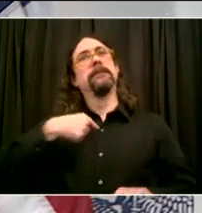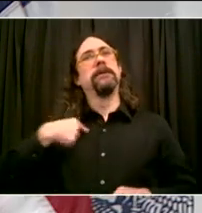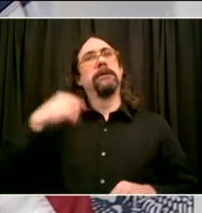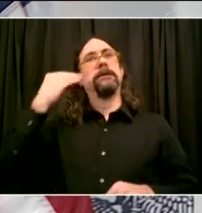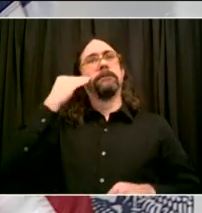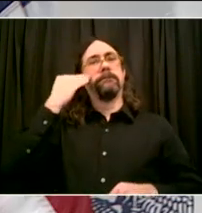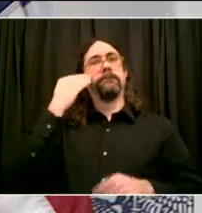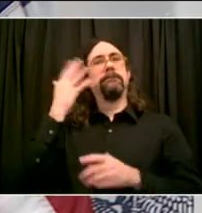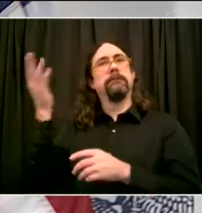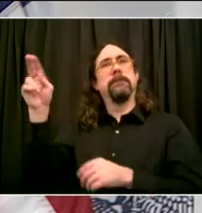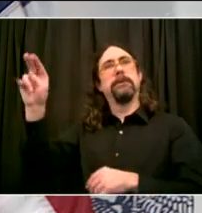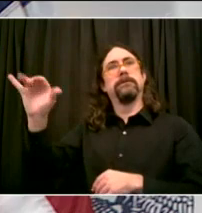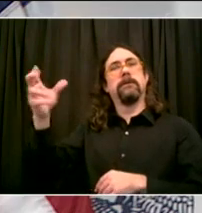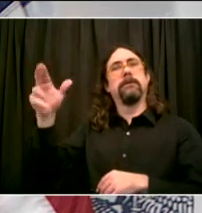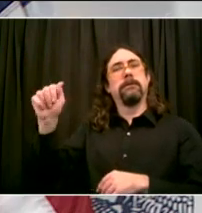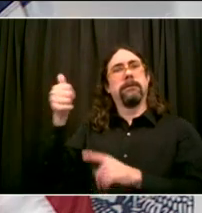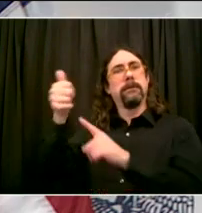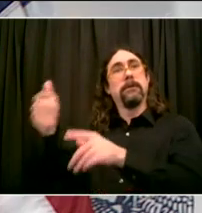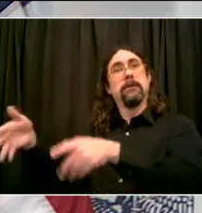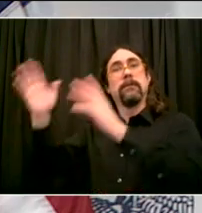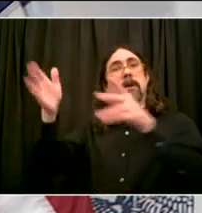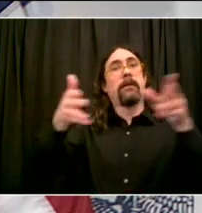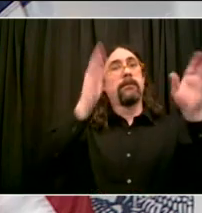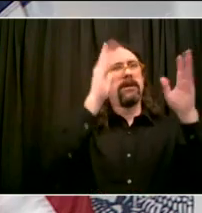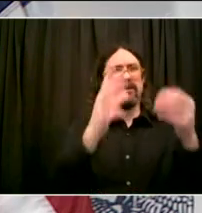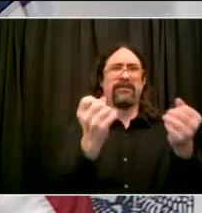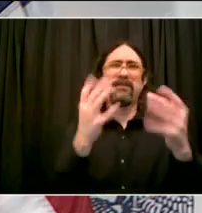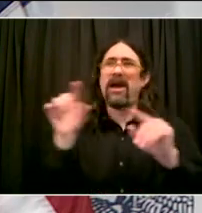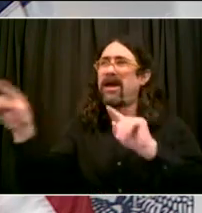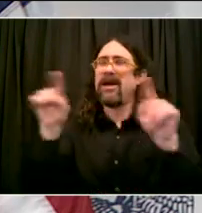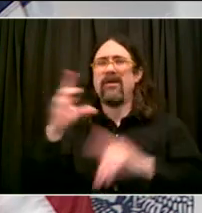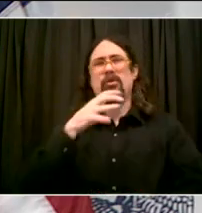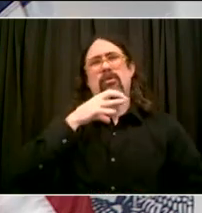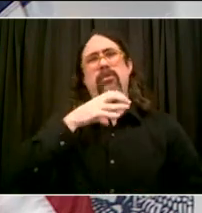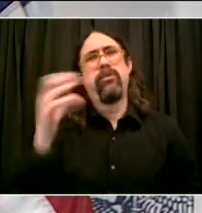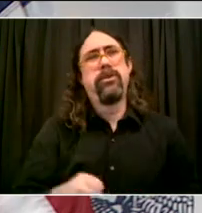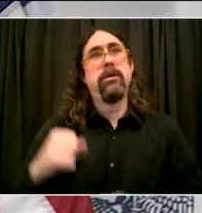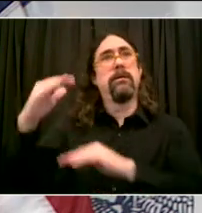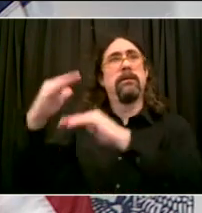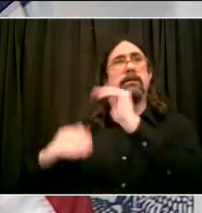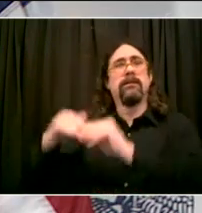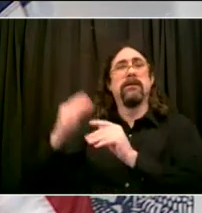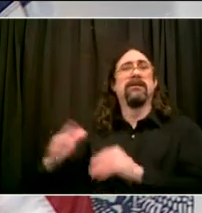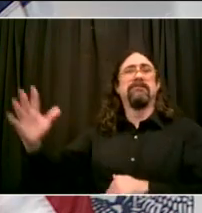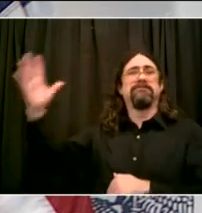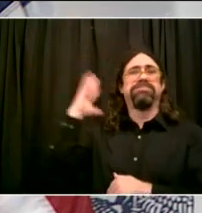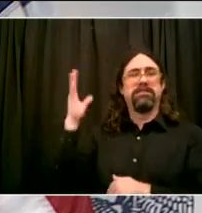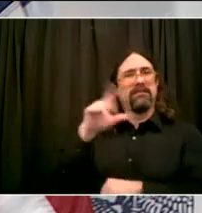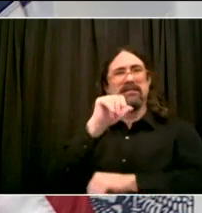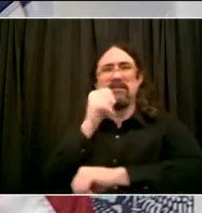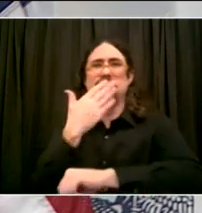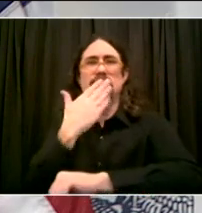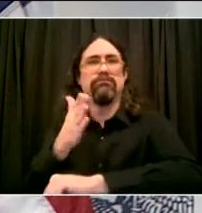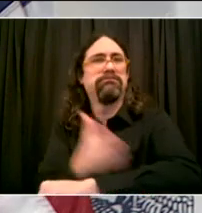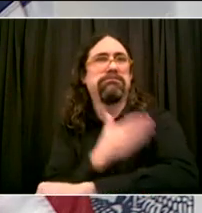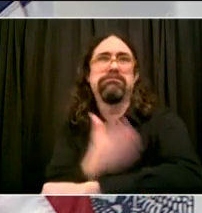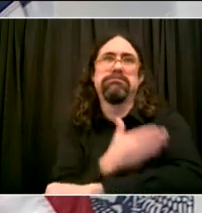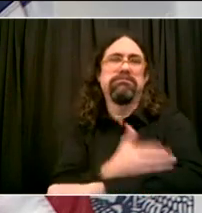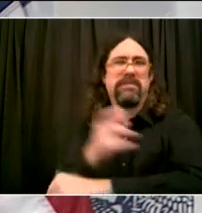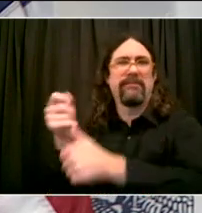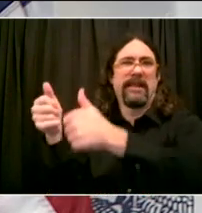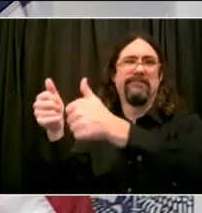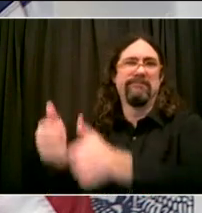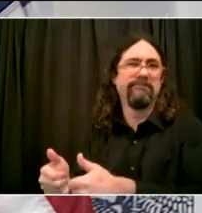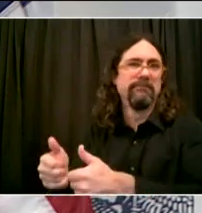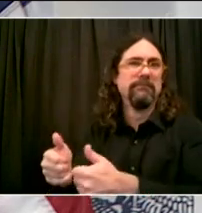for decades did not get the maintenance they deserved. But NYCHA's done a lot to improve the situation. As you may remember from past winters, they have many